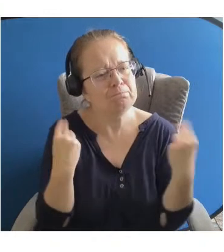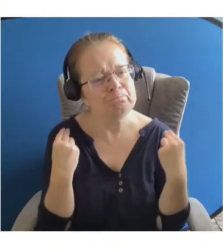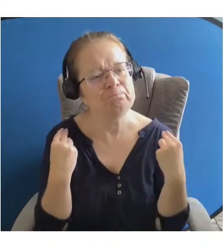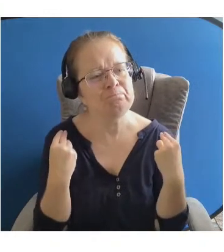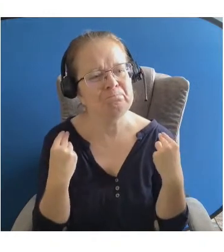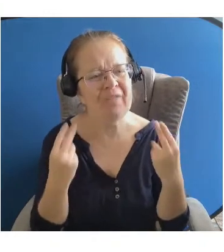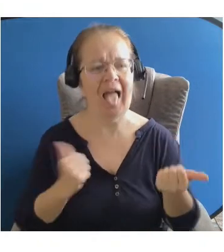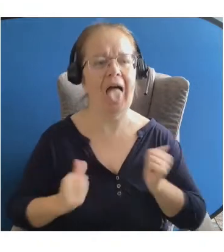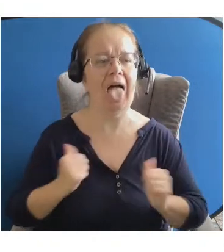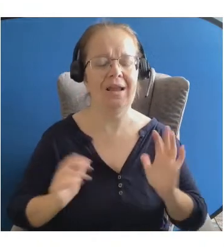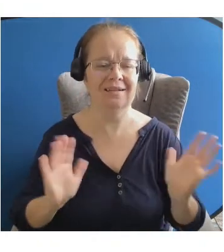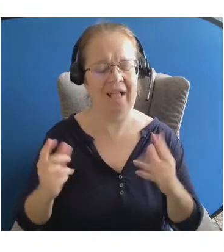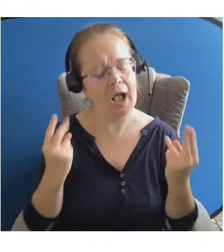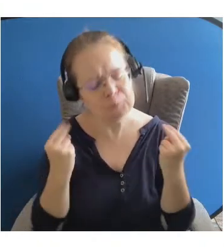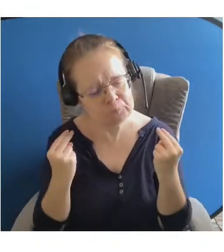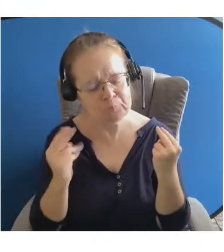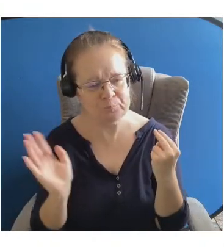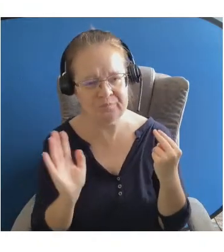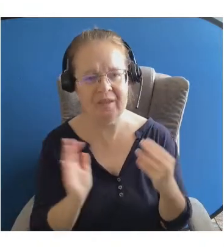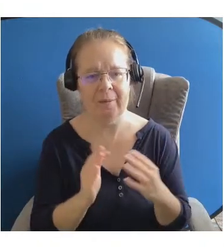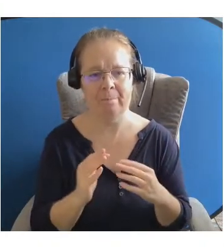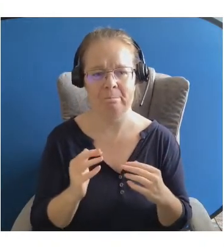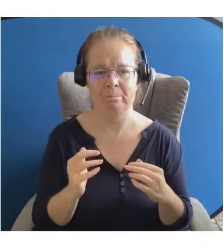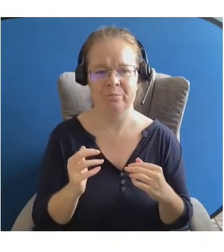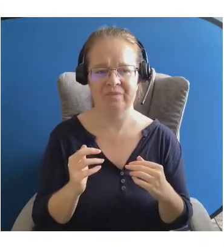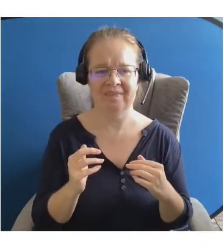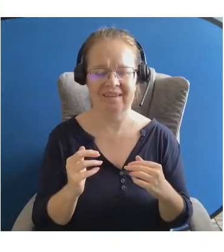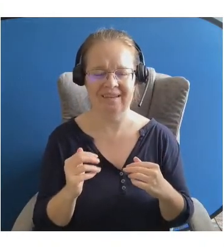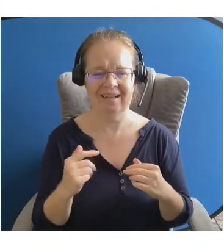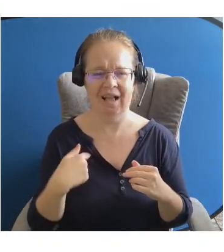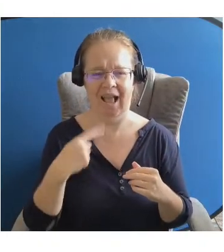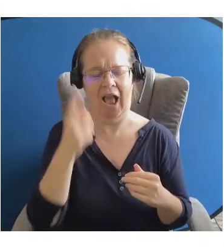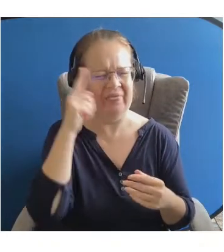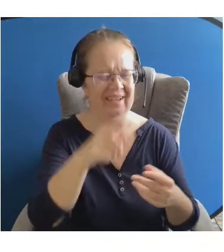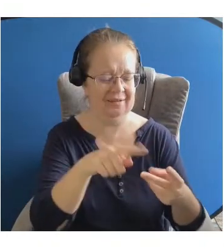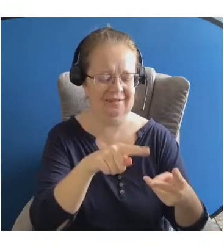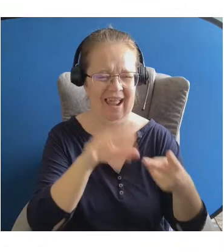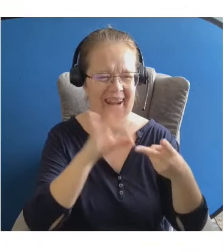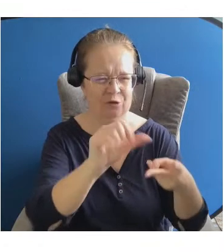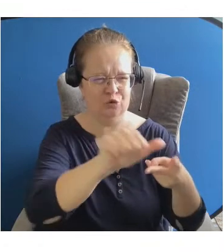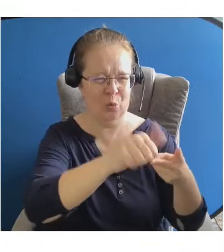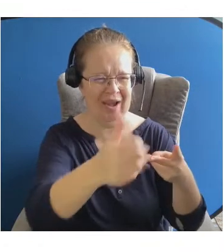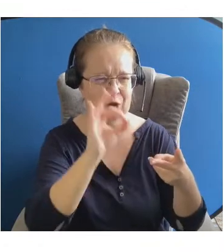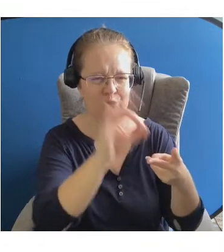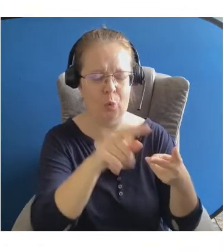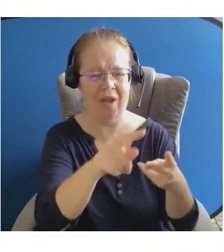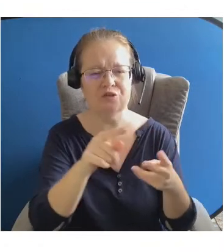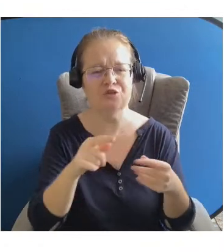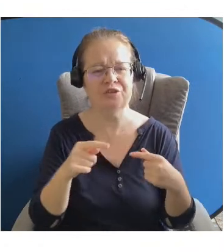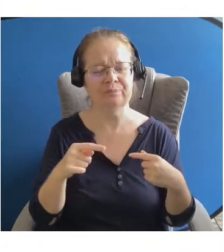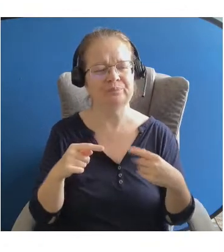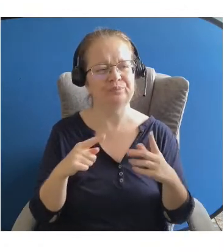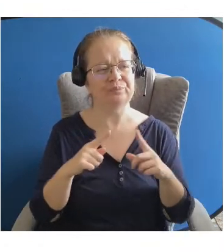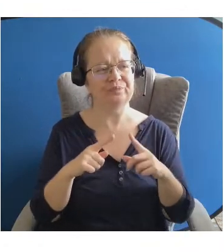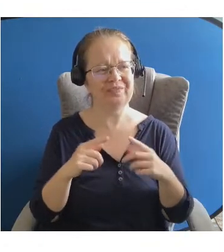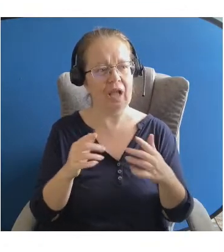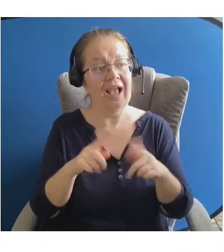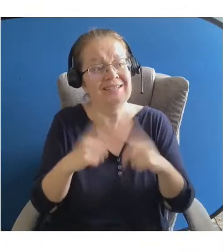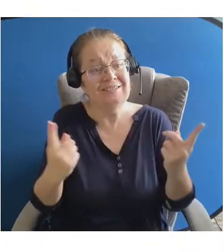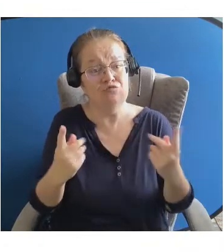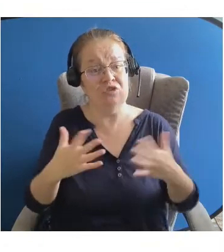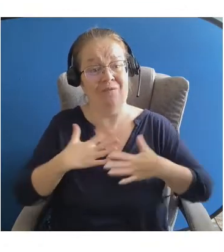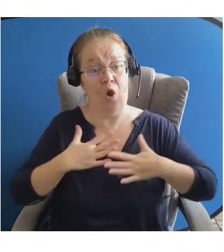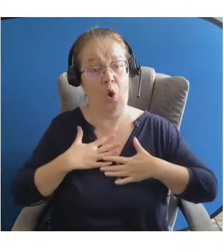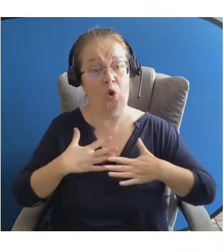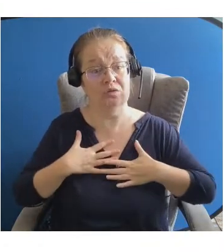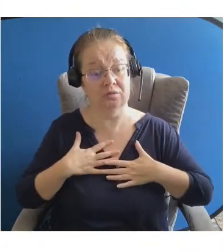I think, to speak to one of the next questions in terms of the difference it's made for us, but also our